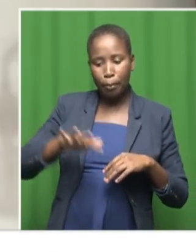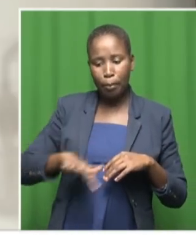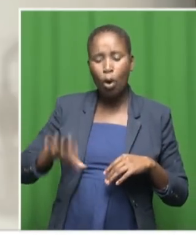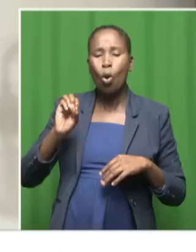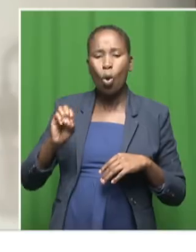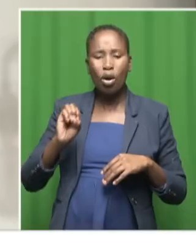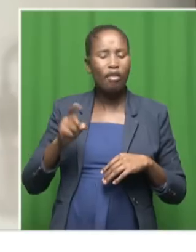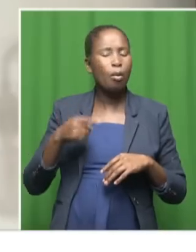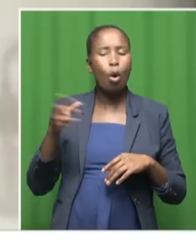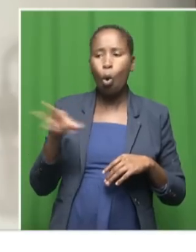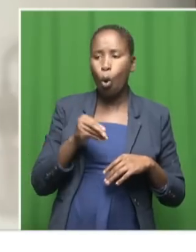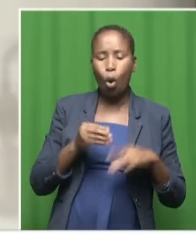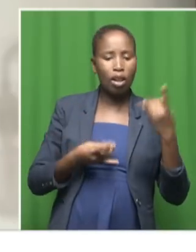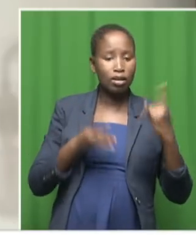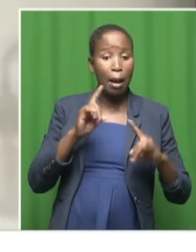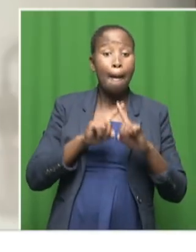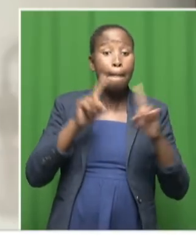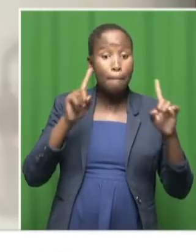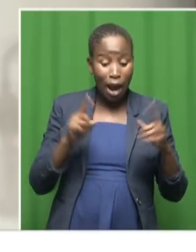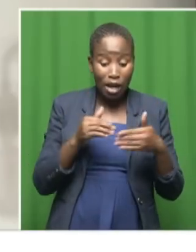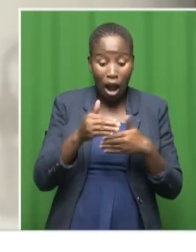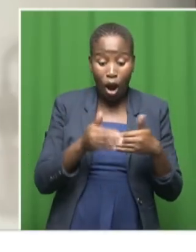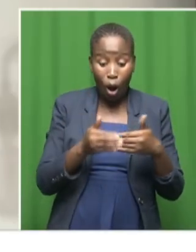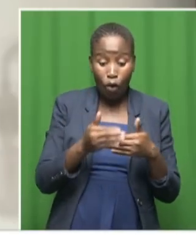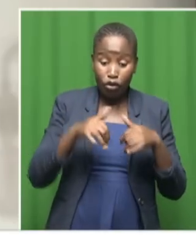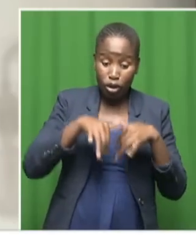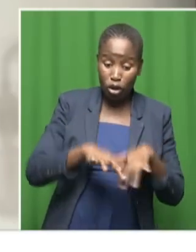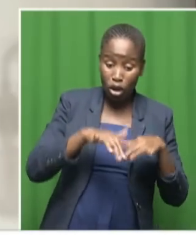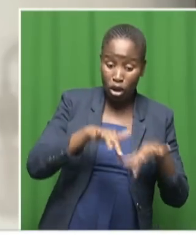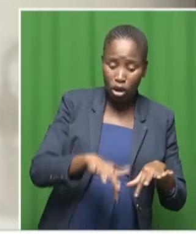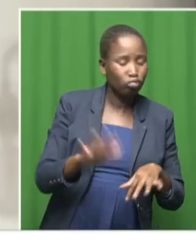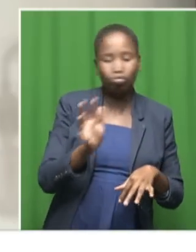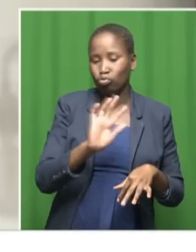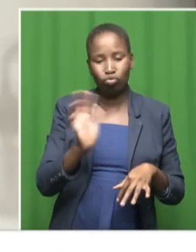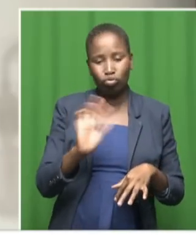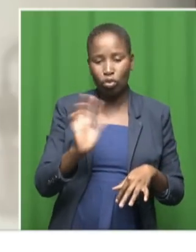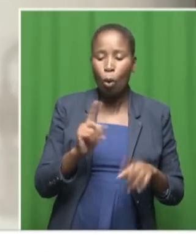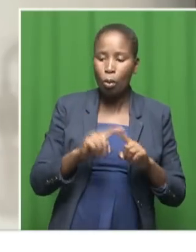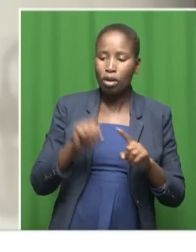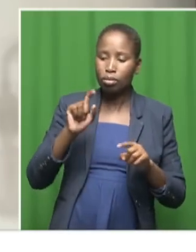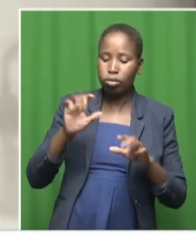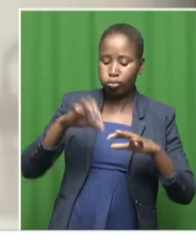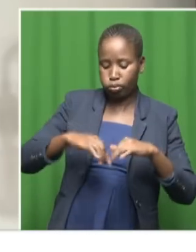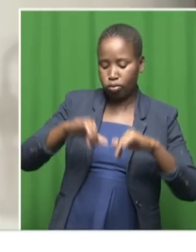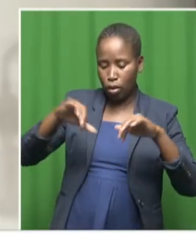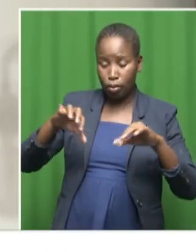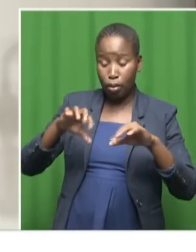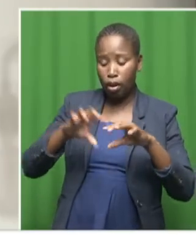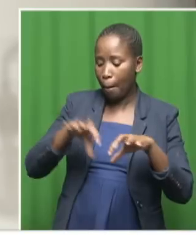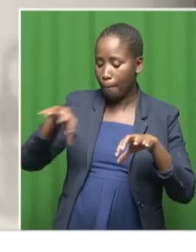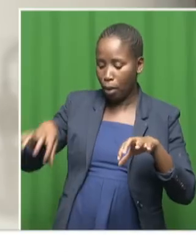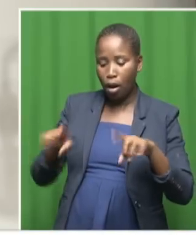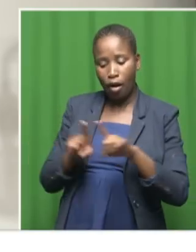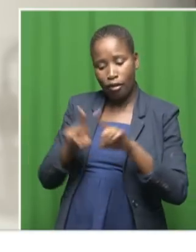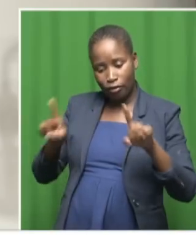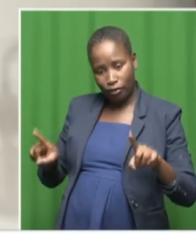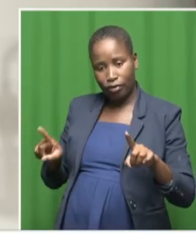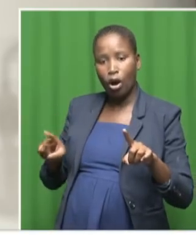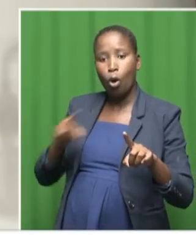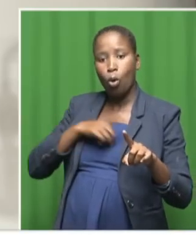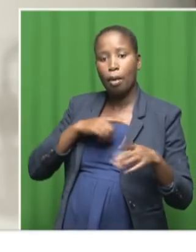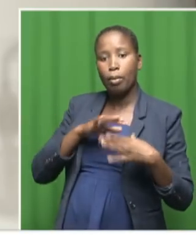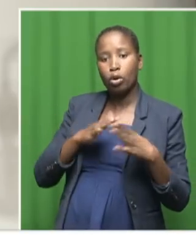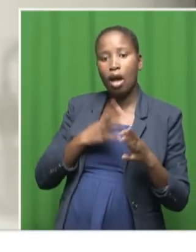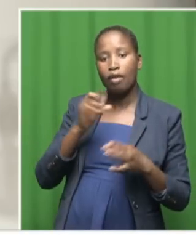the ocean, near rivers, in low points everywhere. And we're working and investing in this coming financial year 70